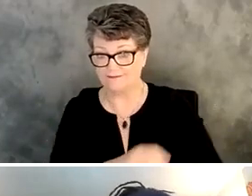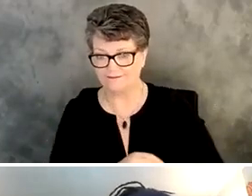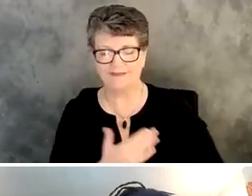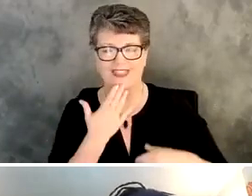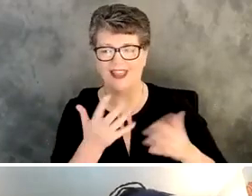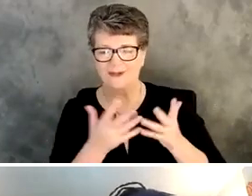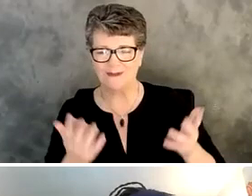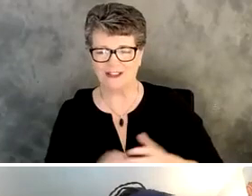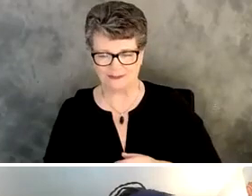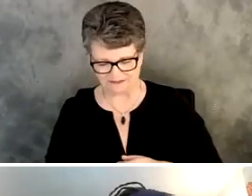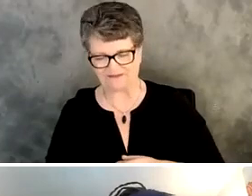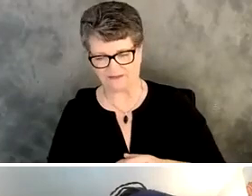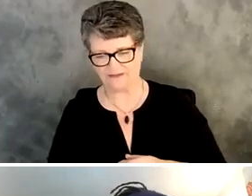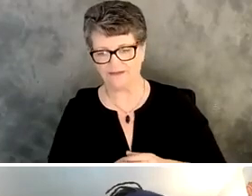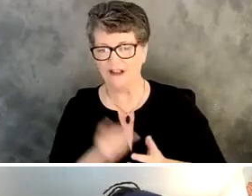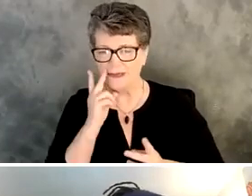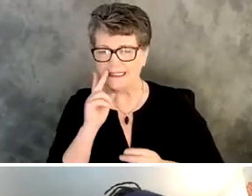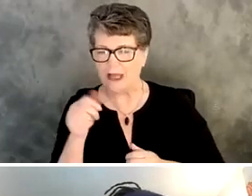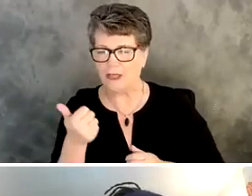see here.